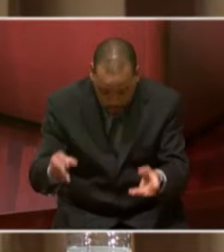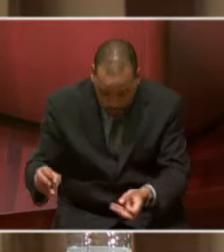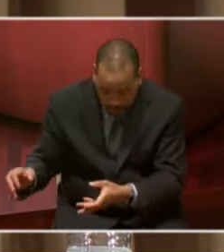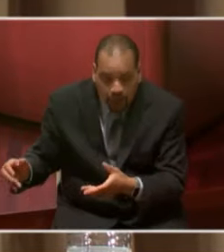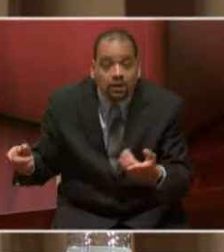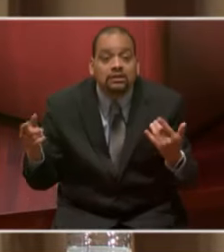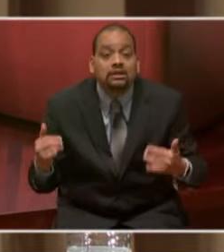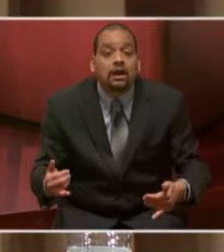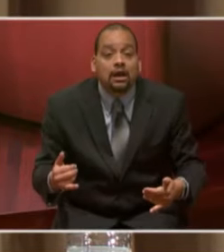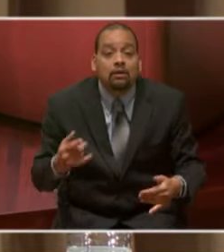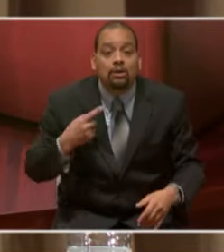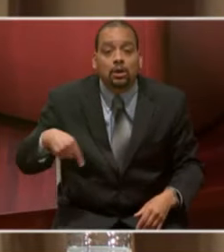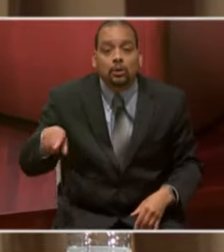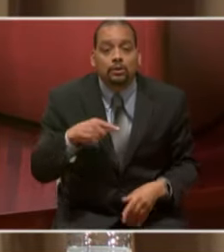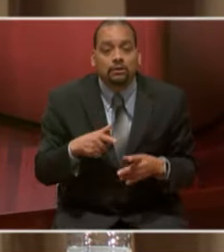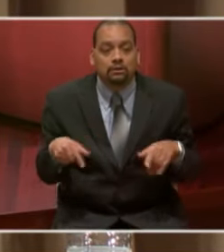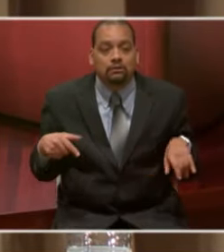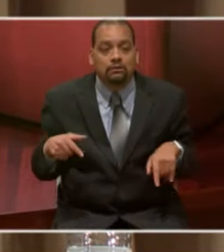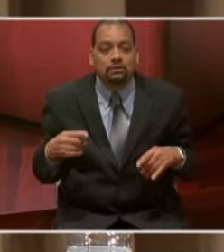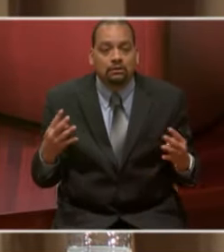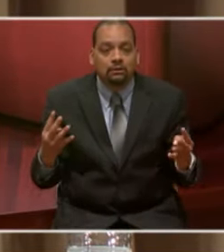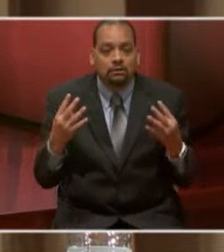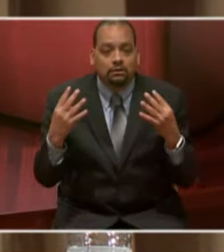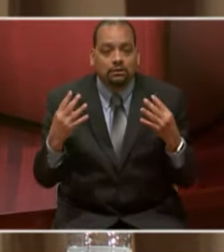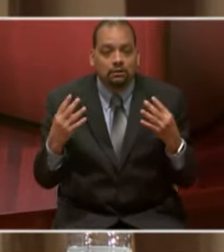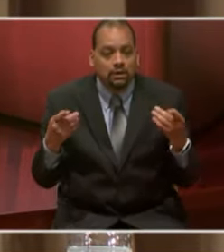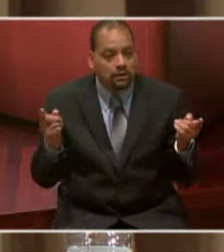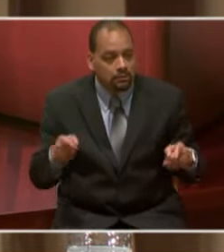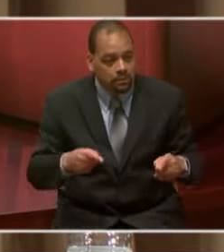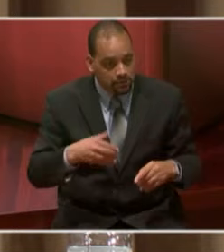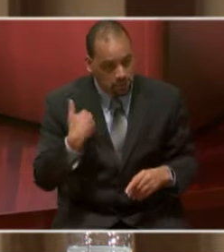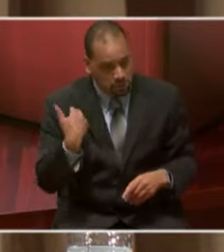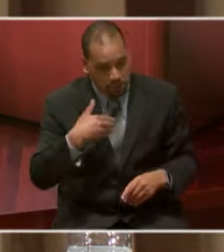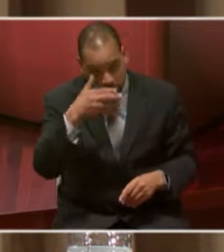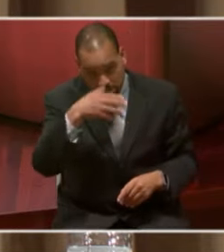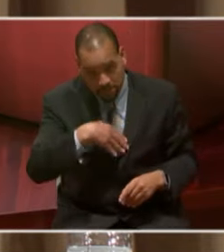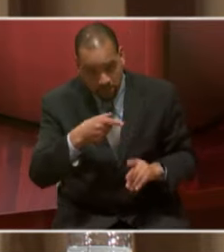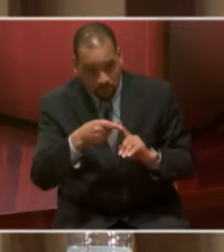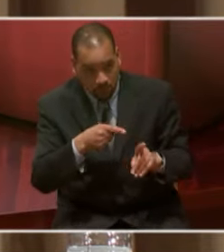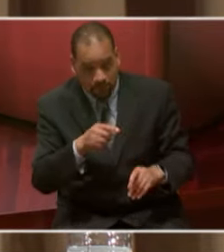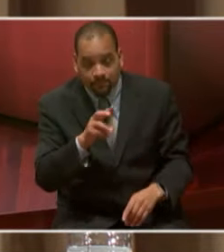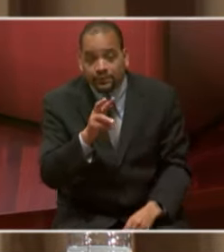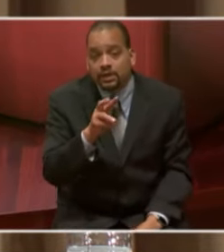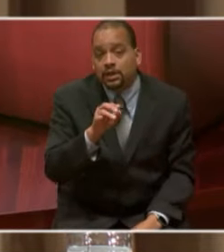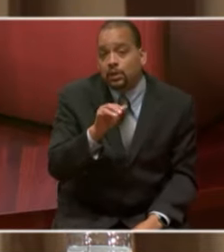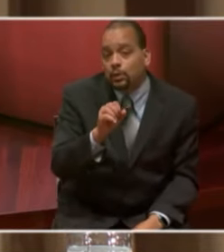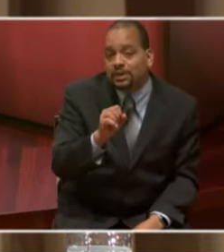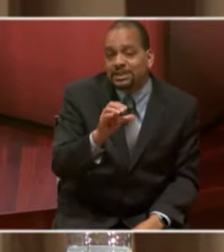full. And if it hadn't been for the National Guard, the U.S. Marshals,